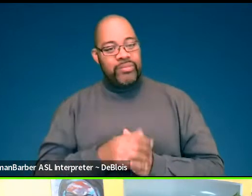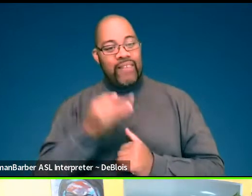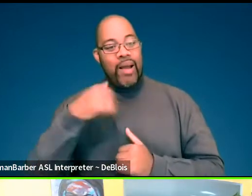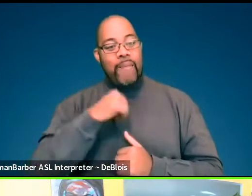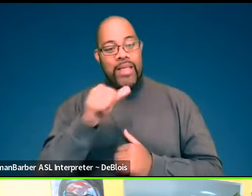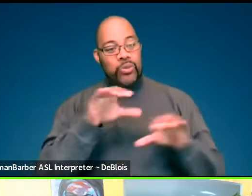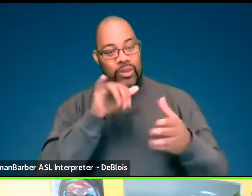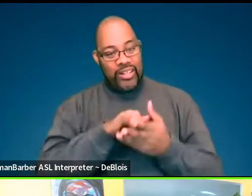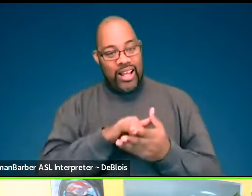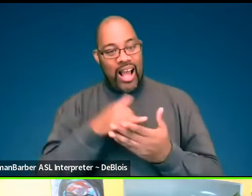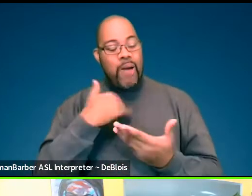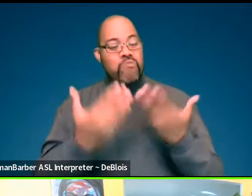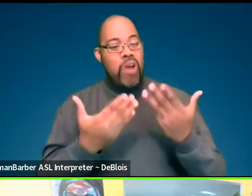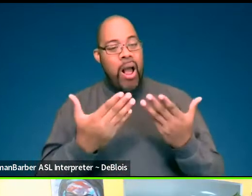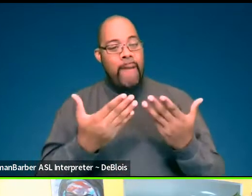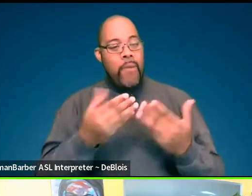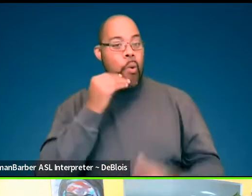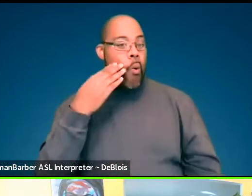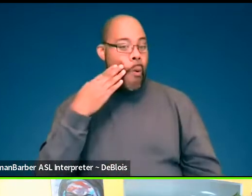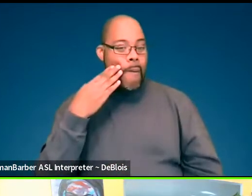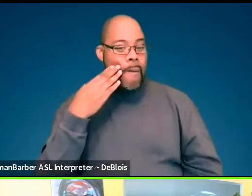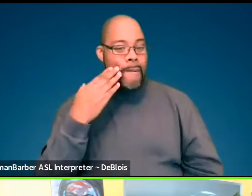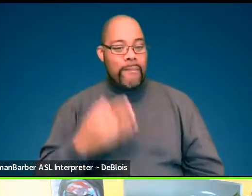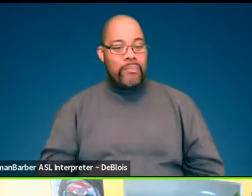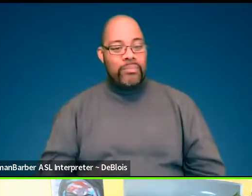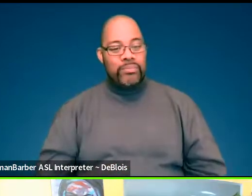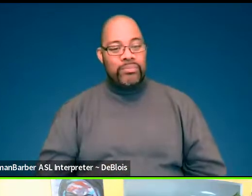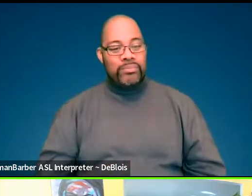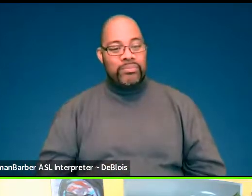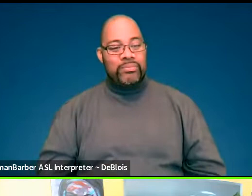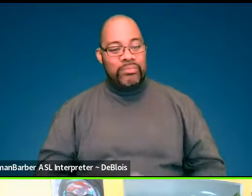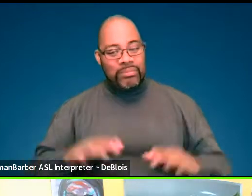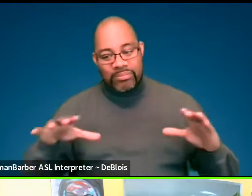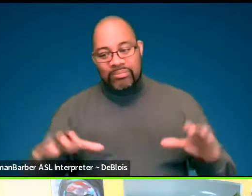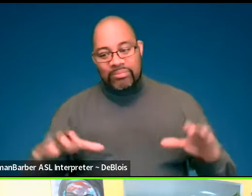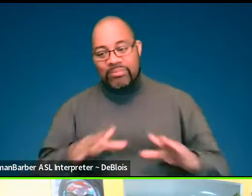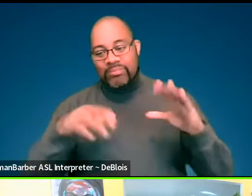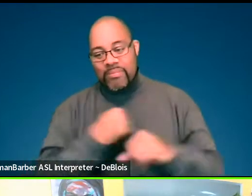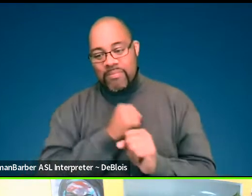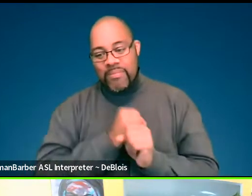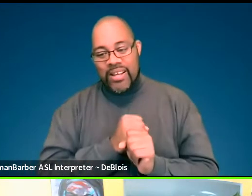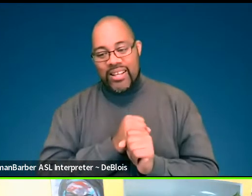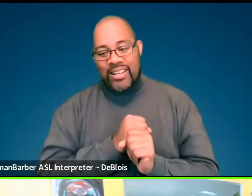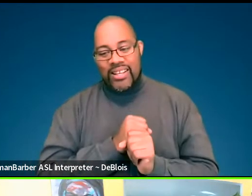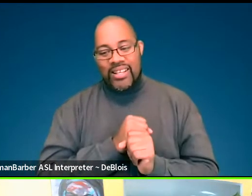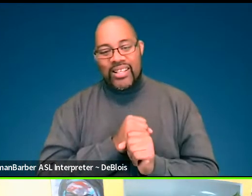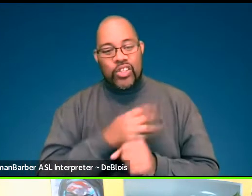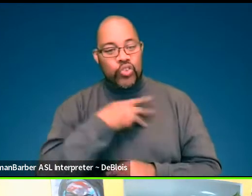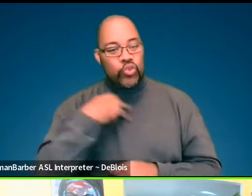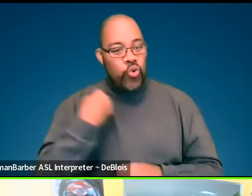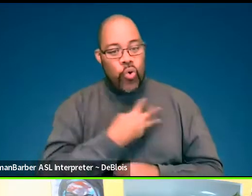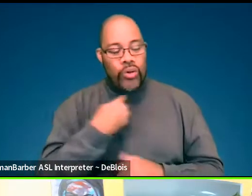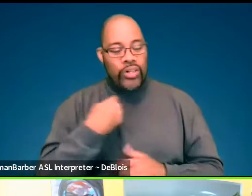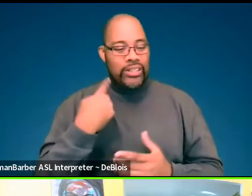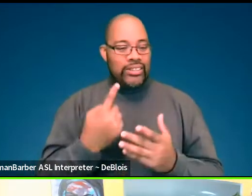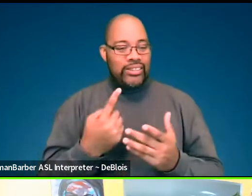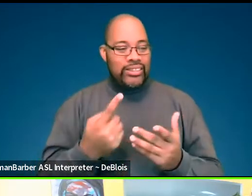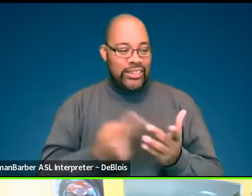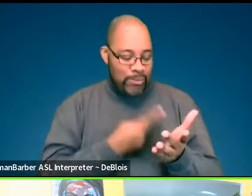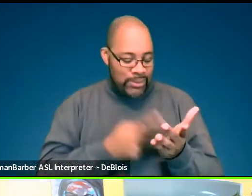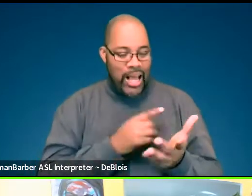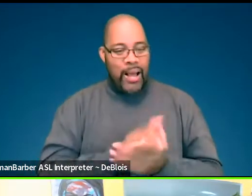not doing that, I'm probably at home crafting. I make jewelry from time to